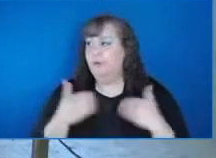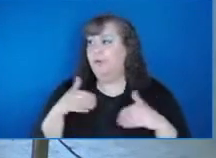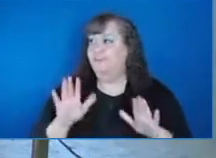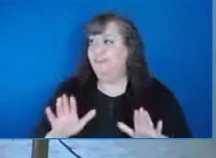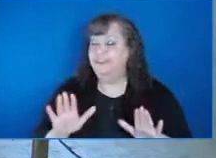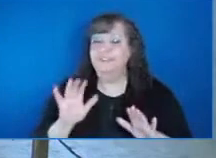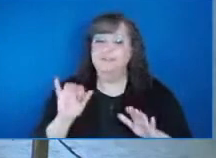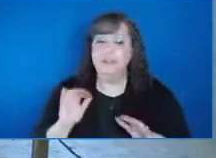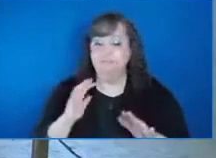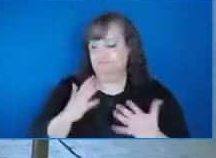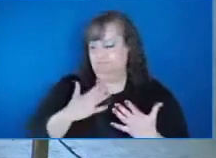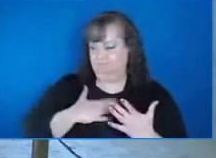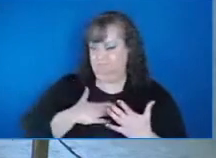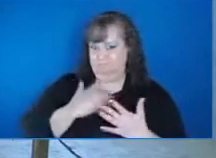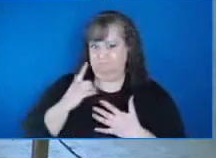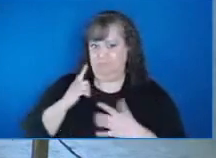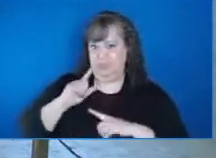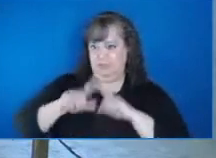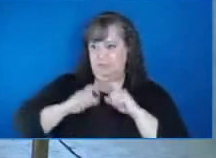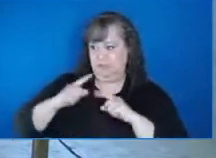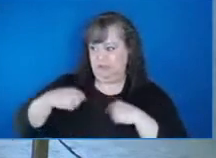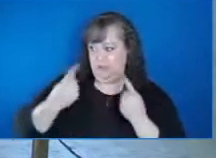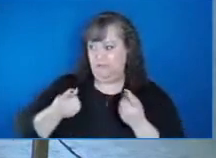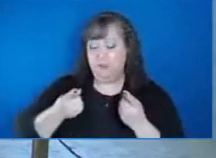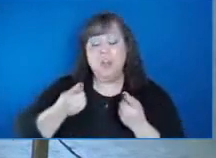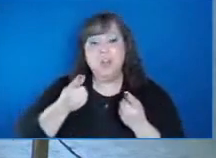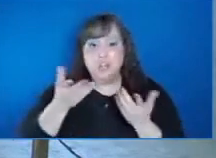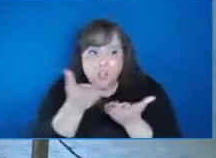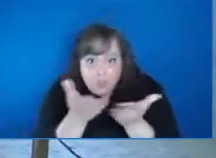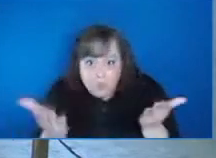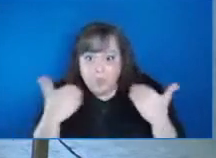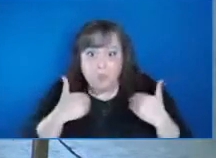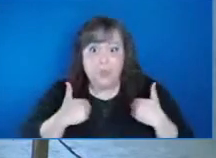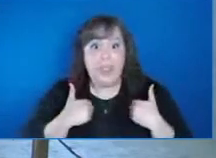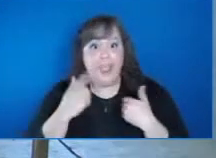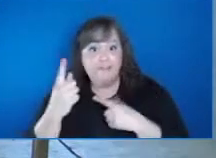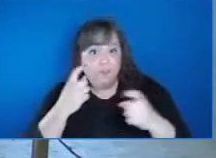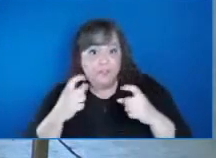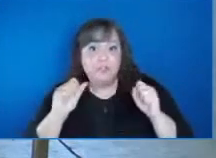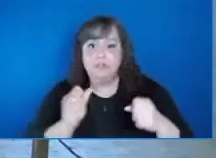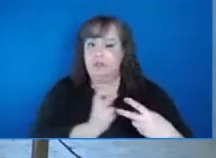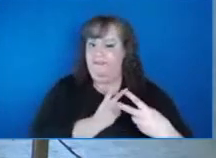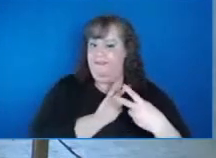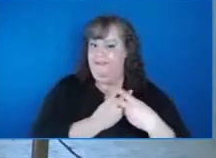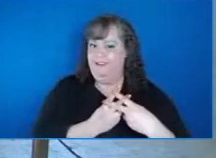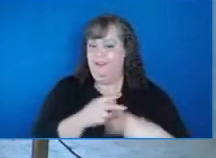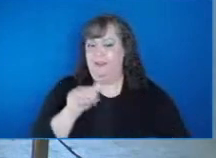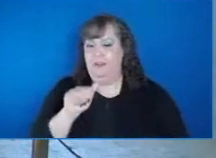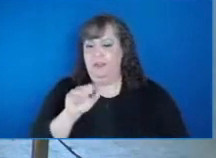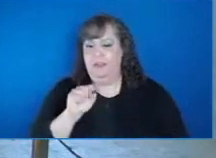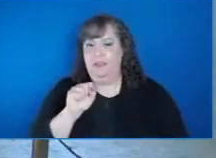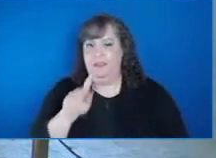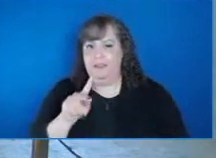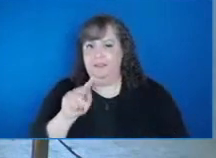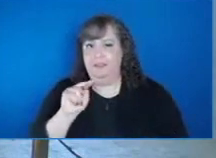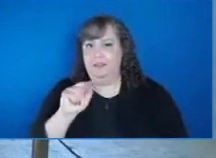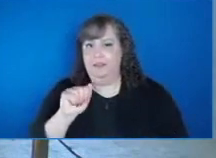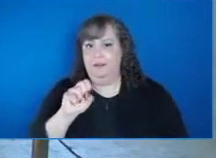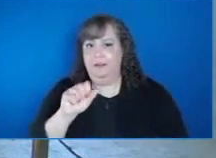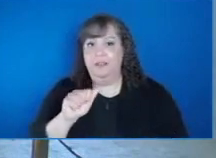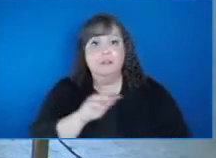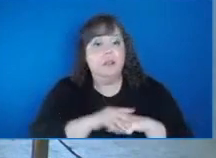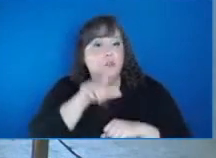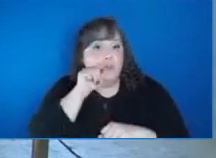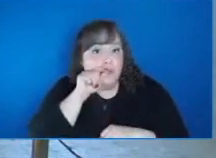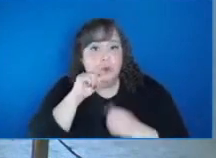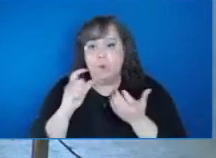questions? Remember, you can use the hashtag AskNASA if you are on Twitter or Instagram. If you've got a live chat like